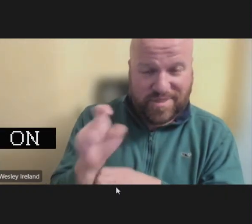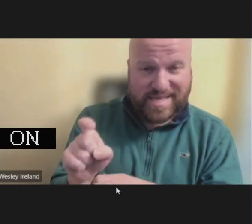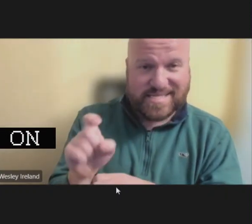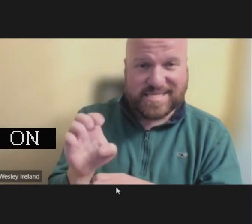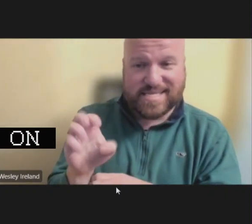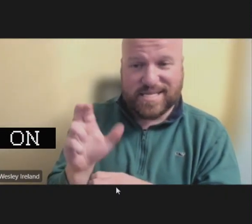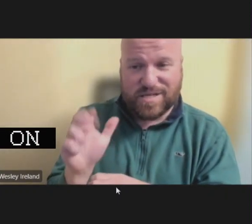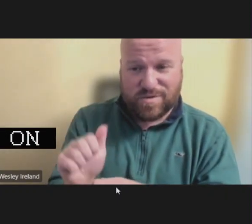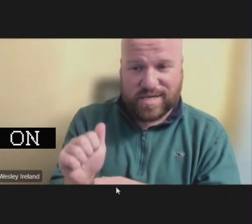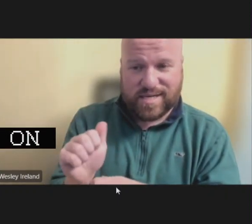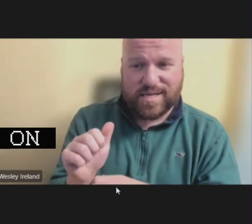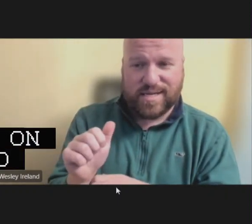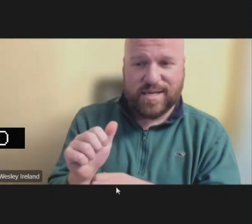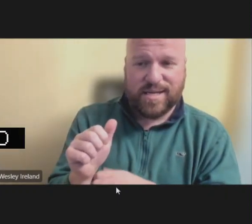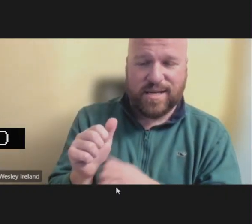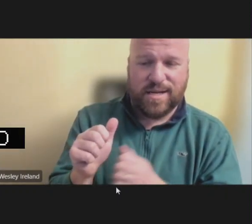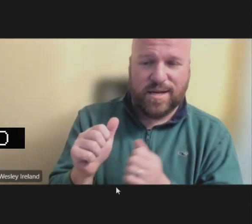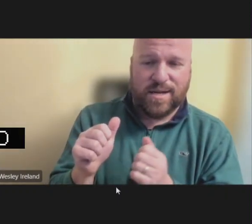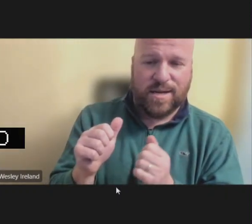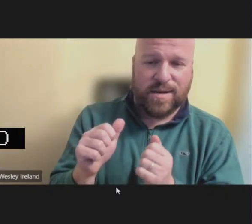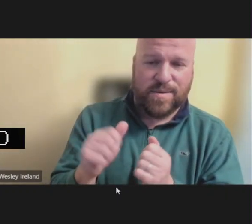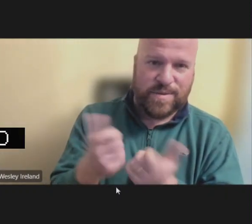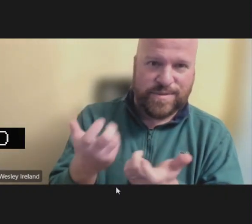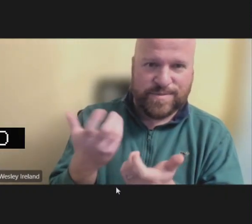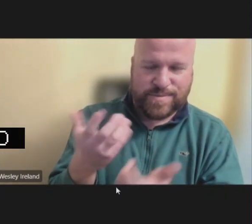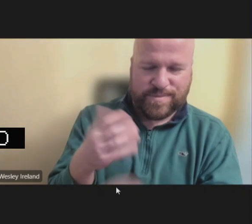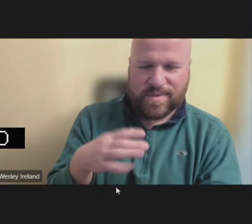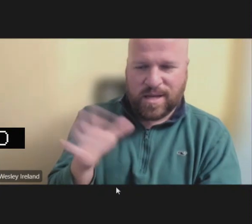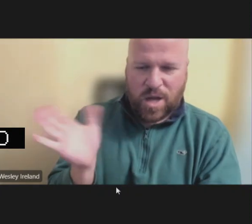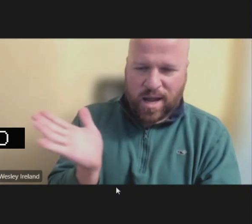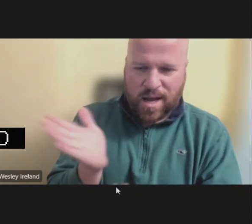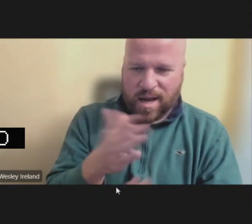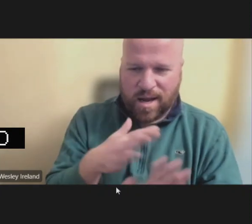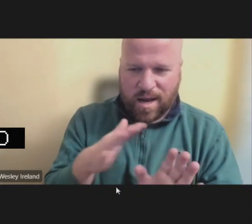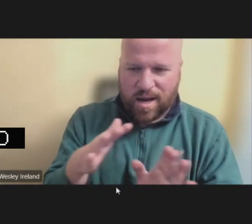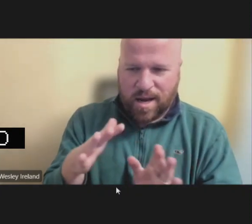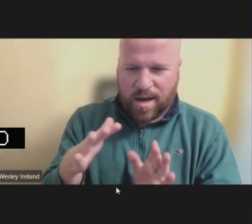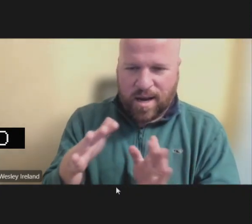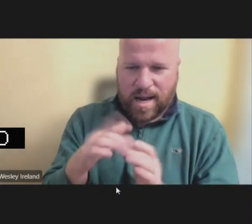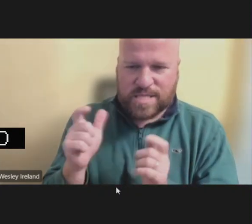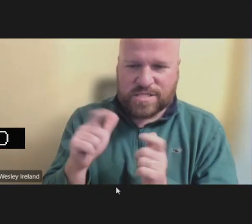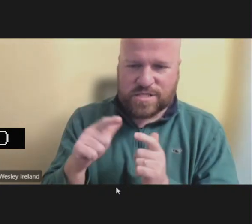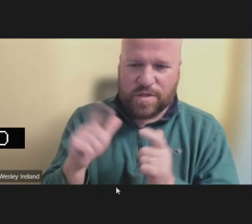a tech industrial complex era.